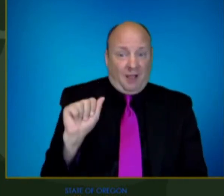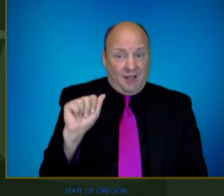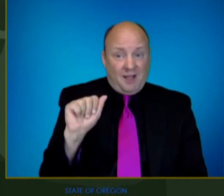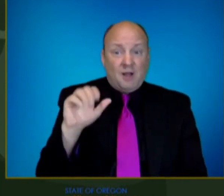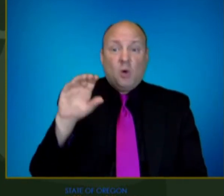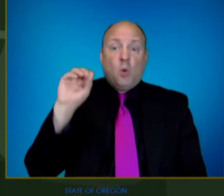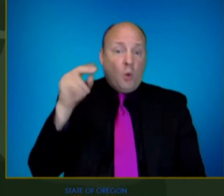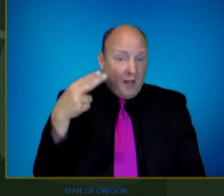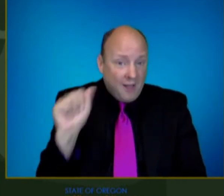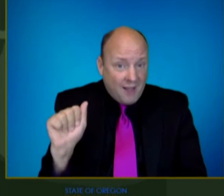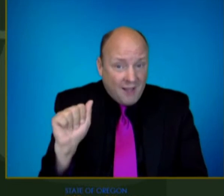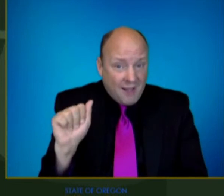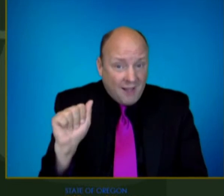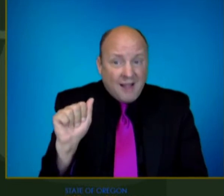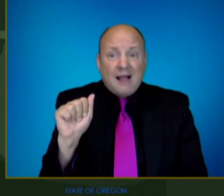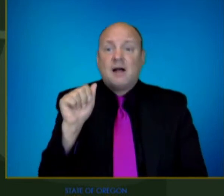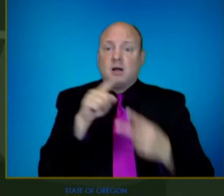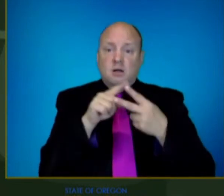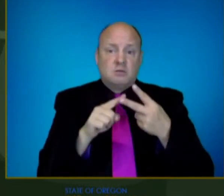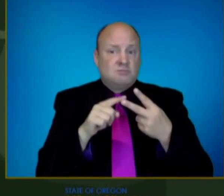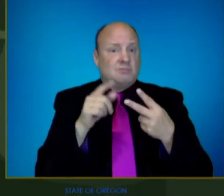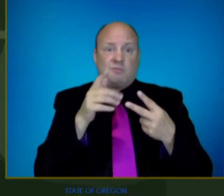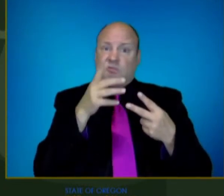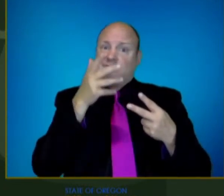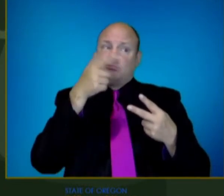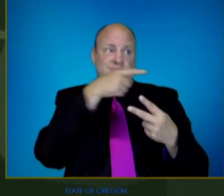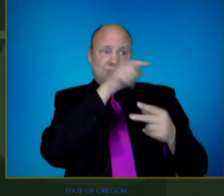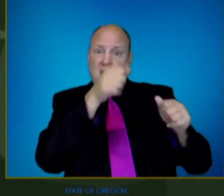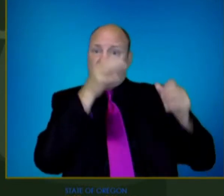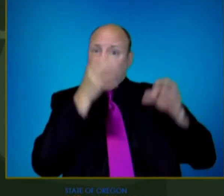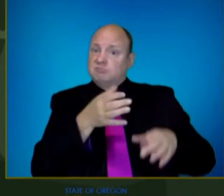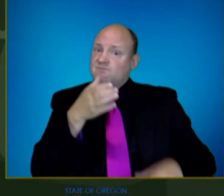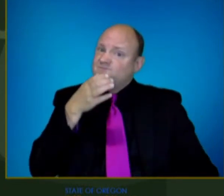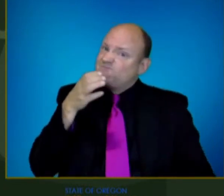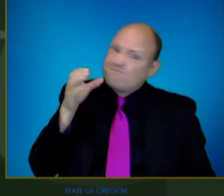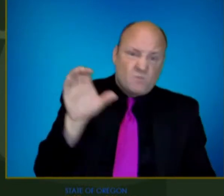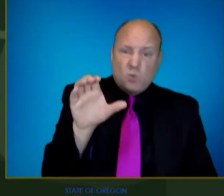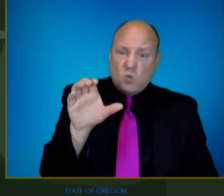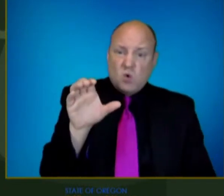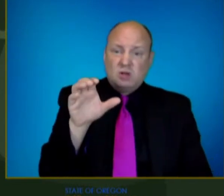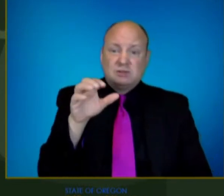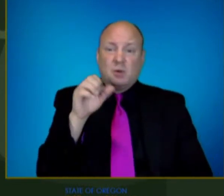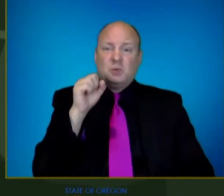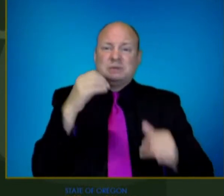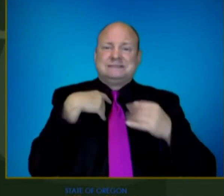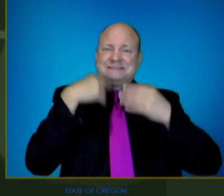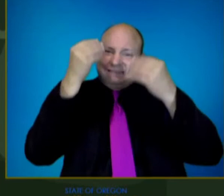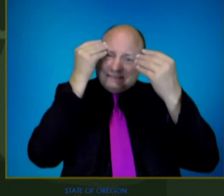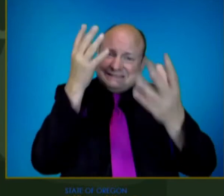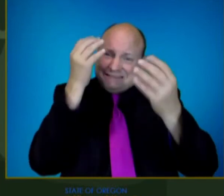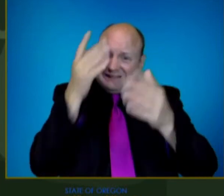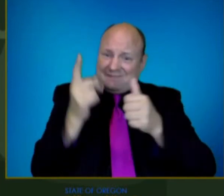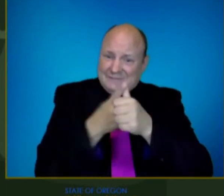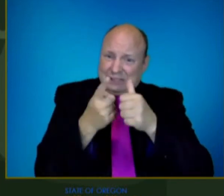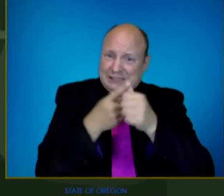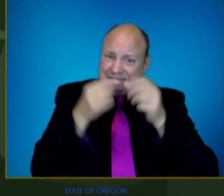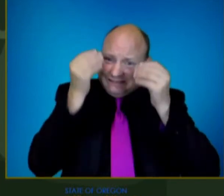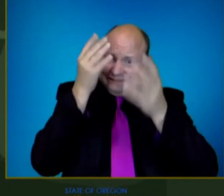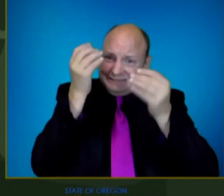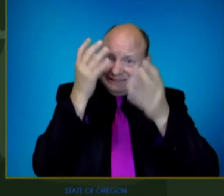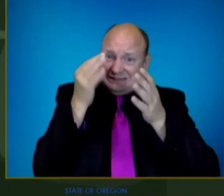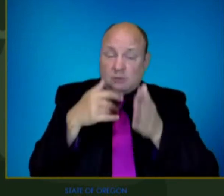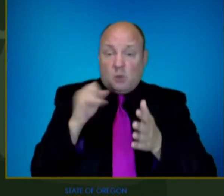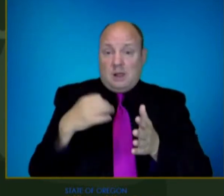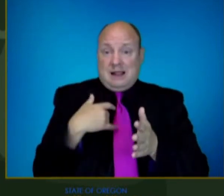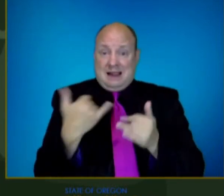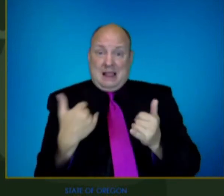an education and information approach first, but I am telling Oregonians to do the